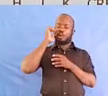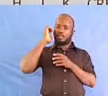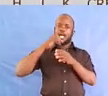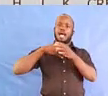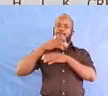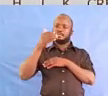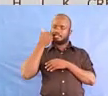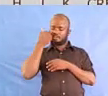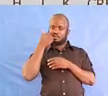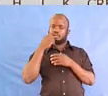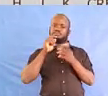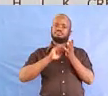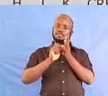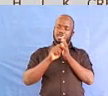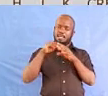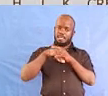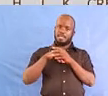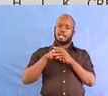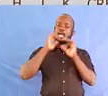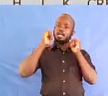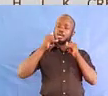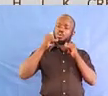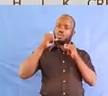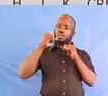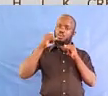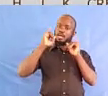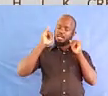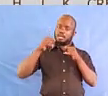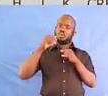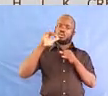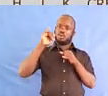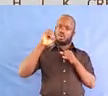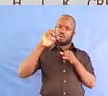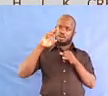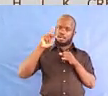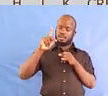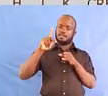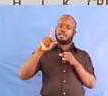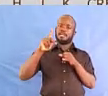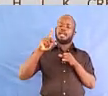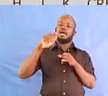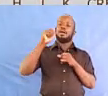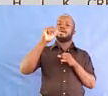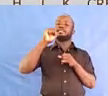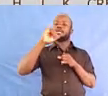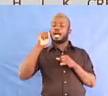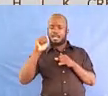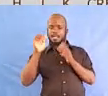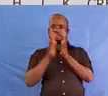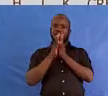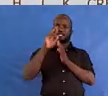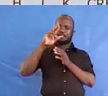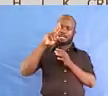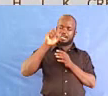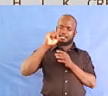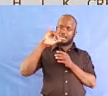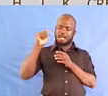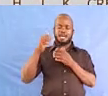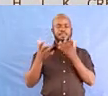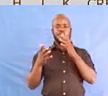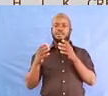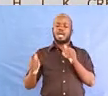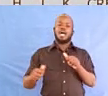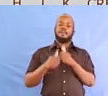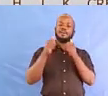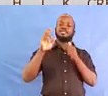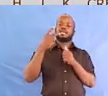major cities of Europe was slightly after the disease was documented in New York and San Francisco. Asia and Russia may